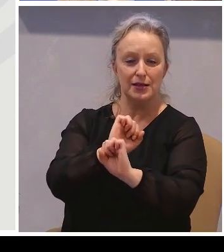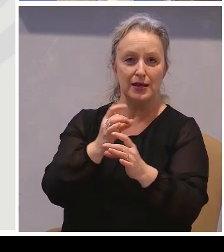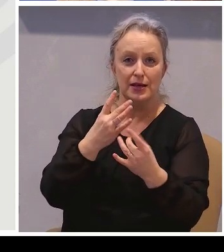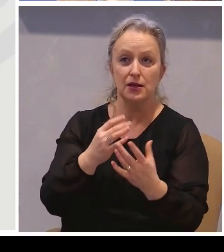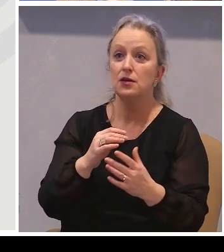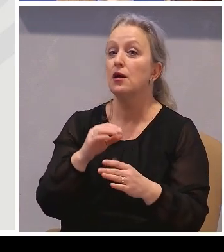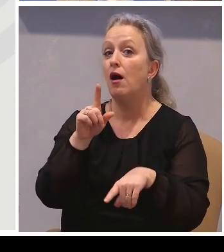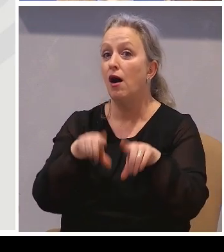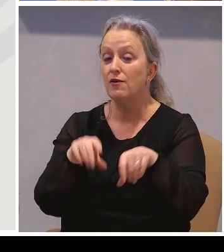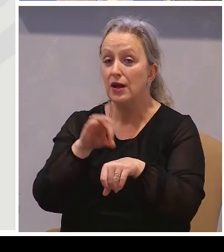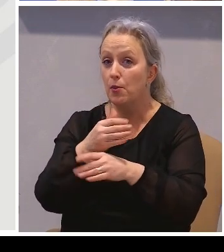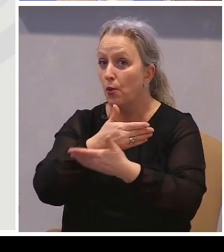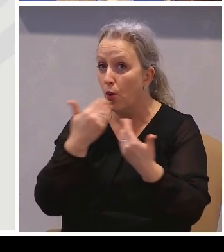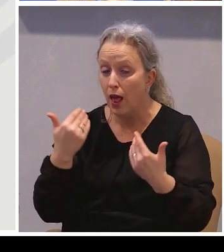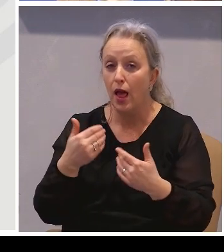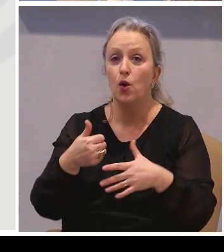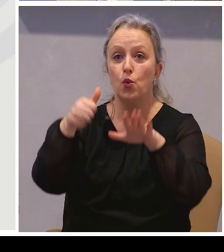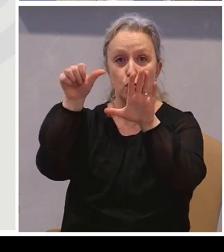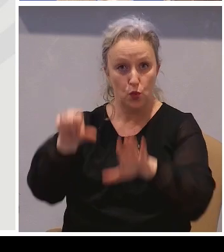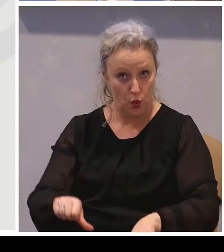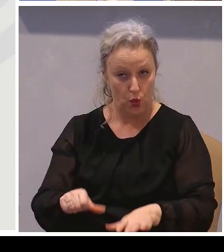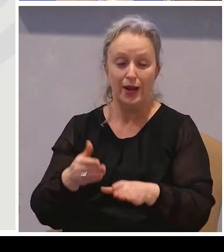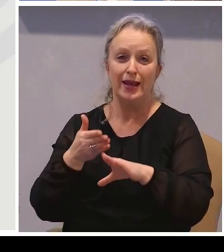is 2 years of extra protection